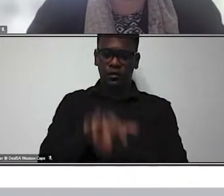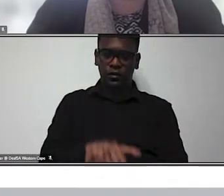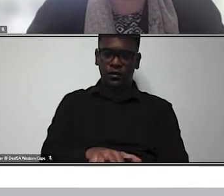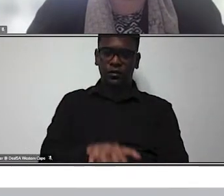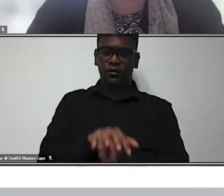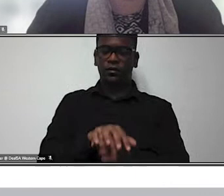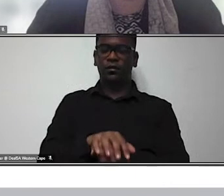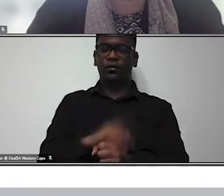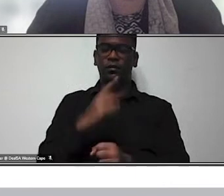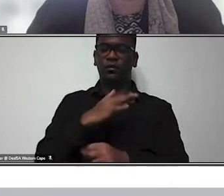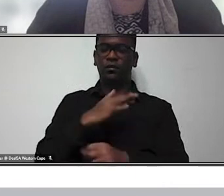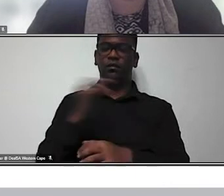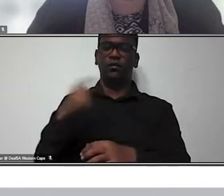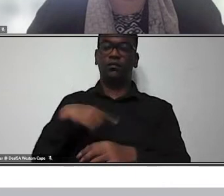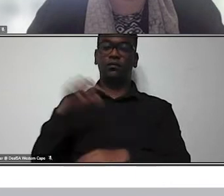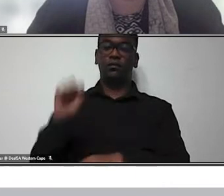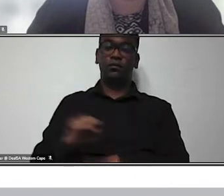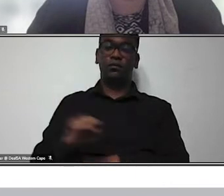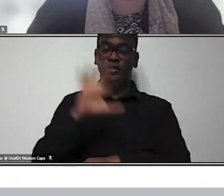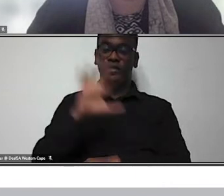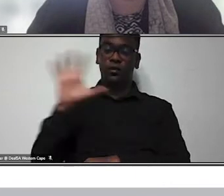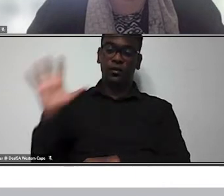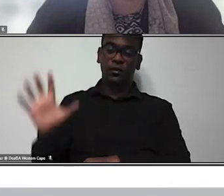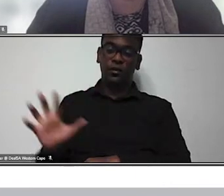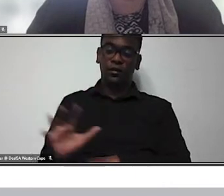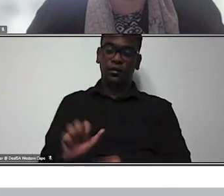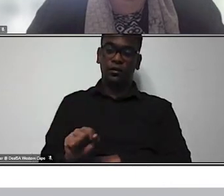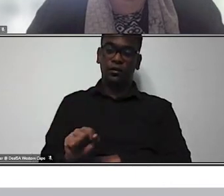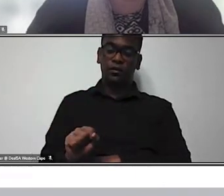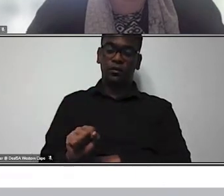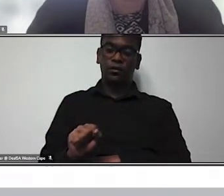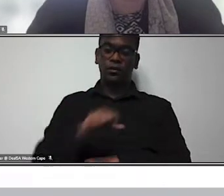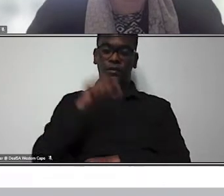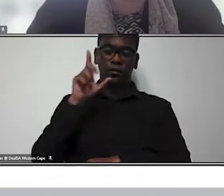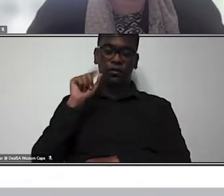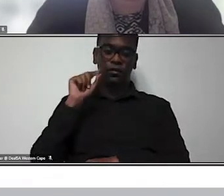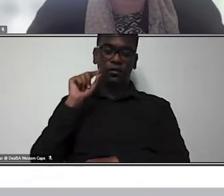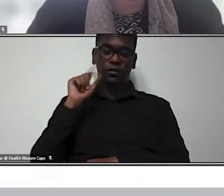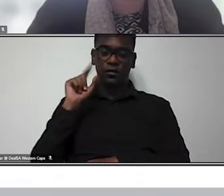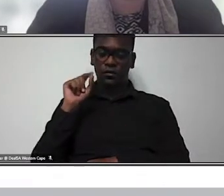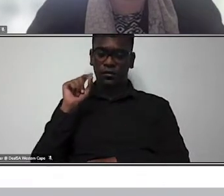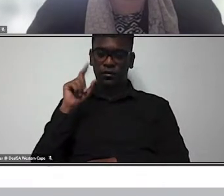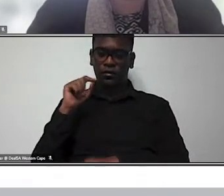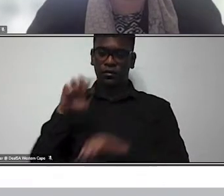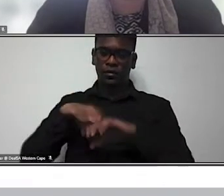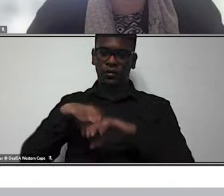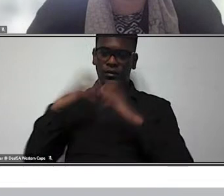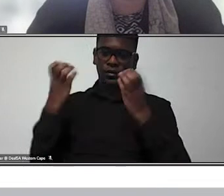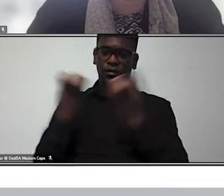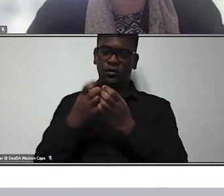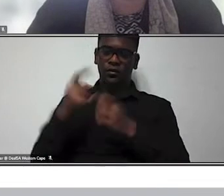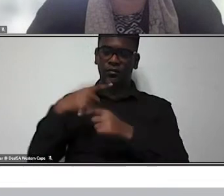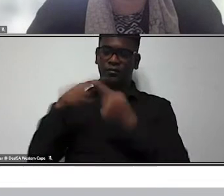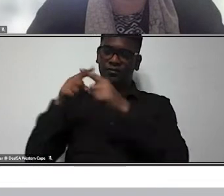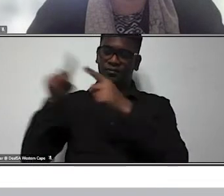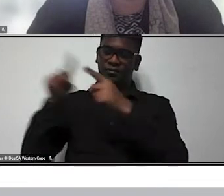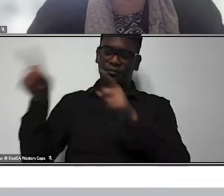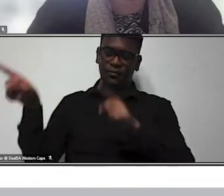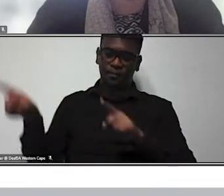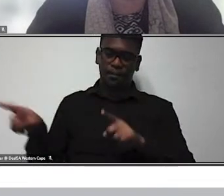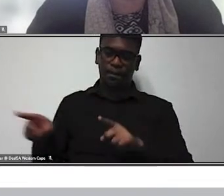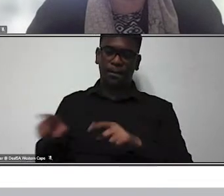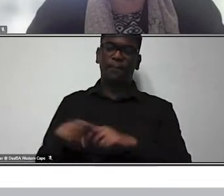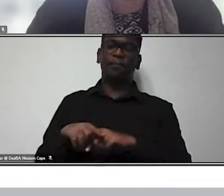also from our South African Poultry Association and those role players,